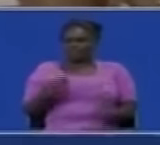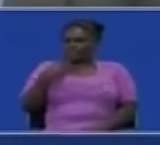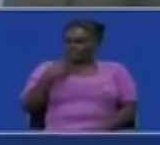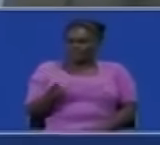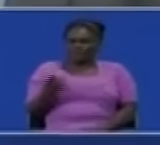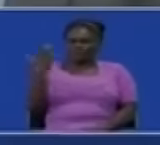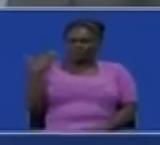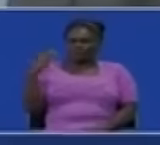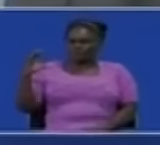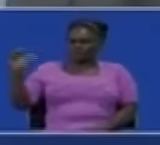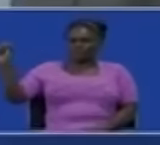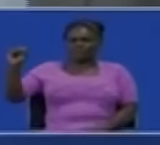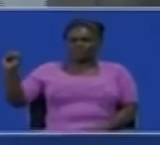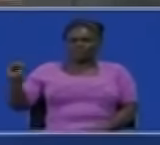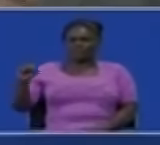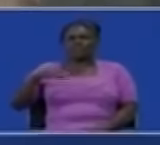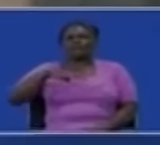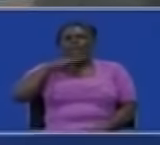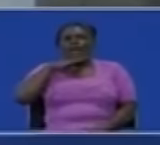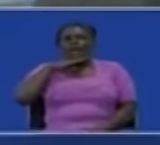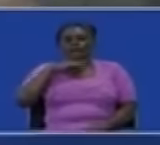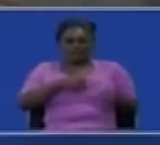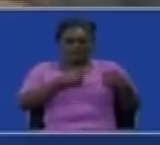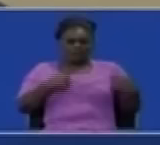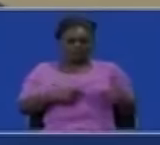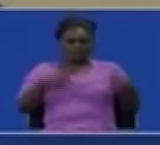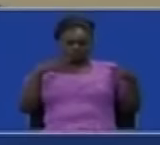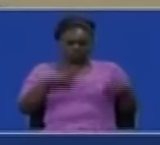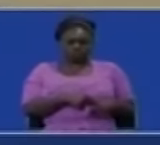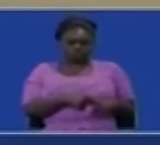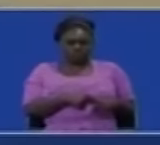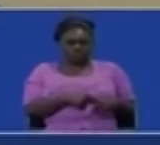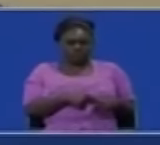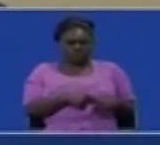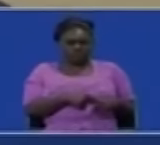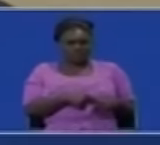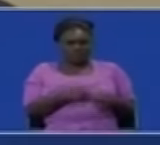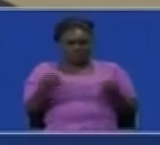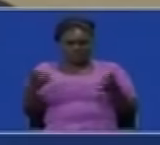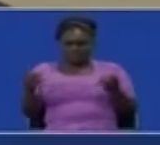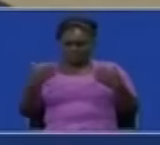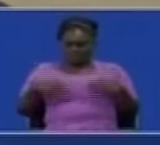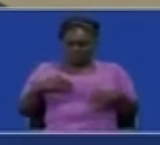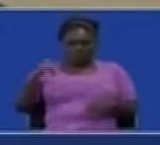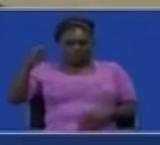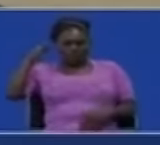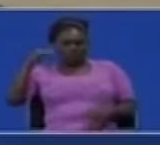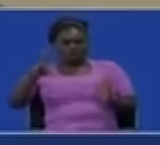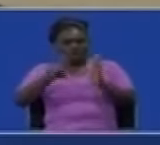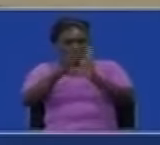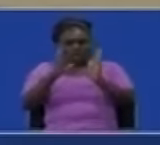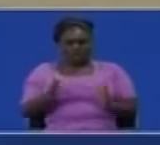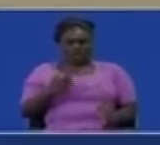the former assistant minister died of a heart attack. Several people called my lawyer